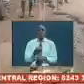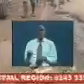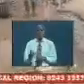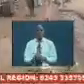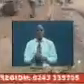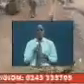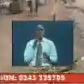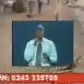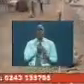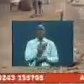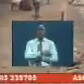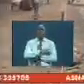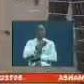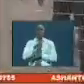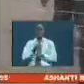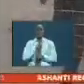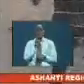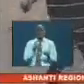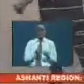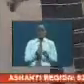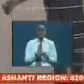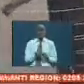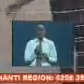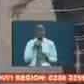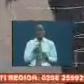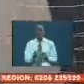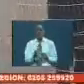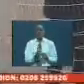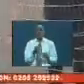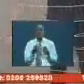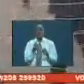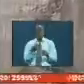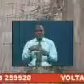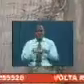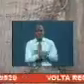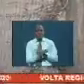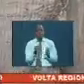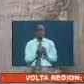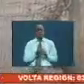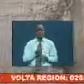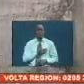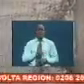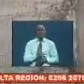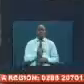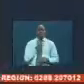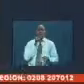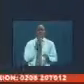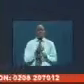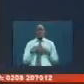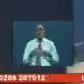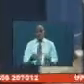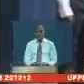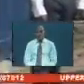the porous nature of the border can serve as a conduit for a possible outbreak of the disease in the country if urgent measures are